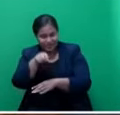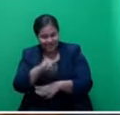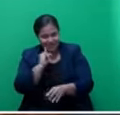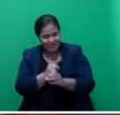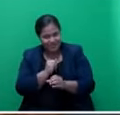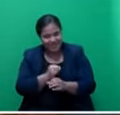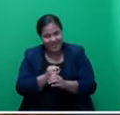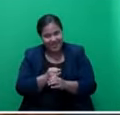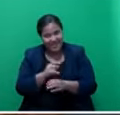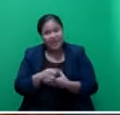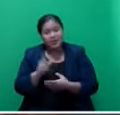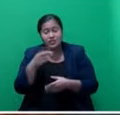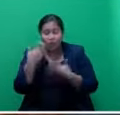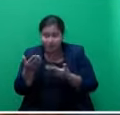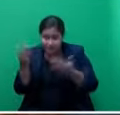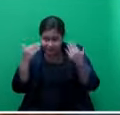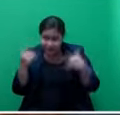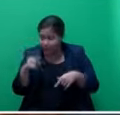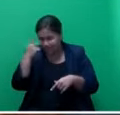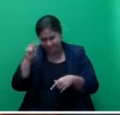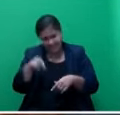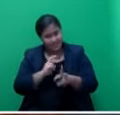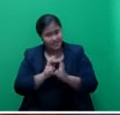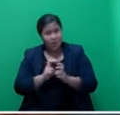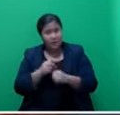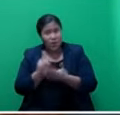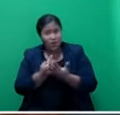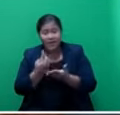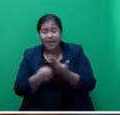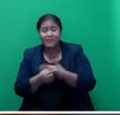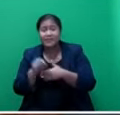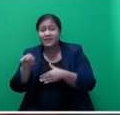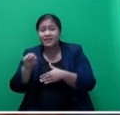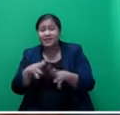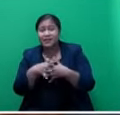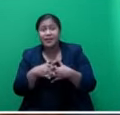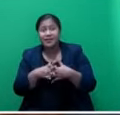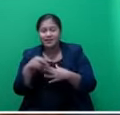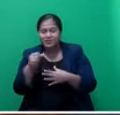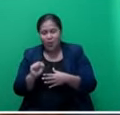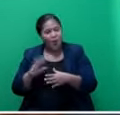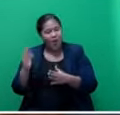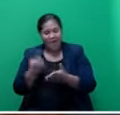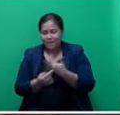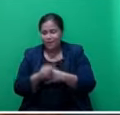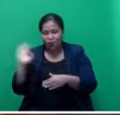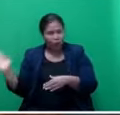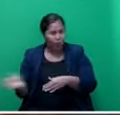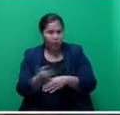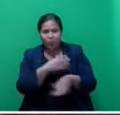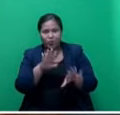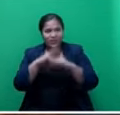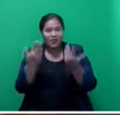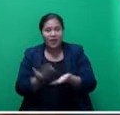and Honourable Members, we think this problem is only happening in America. It is happening all over the world. Fiji